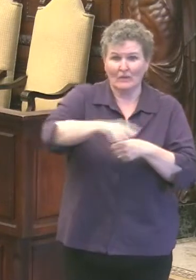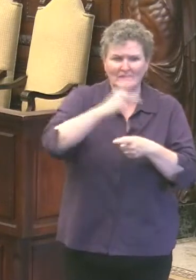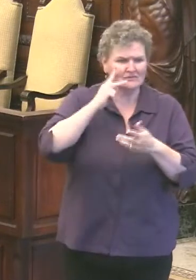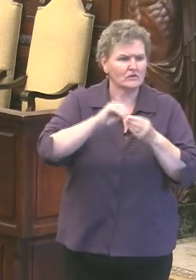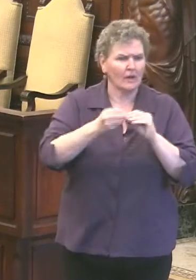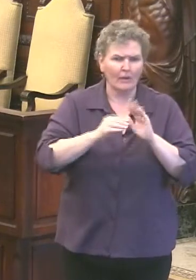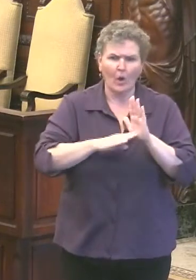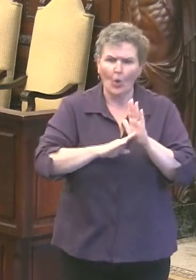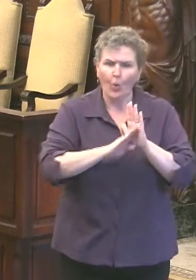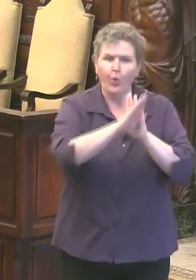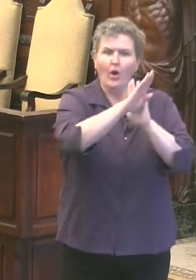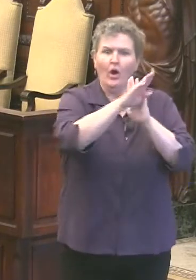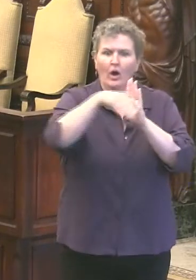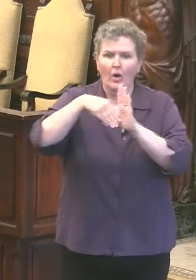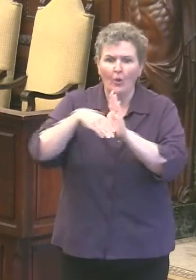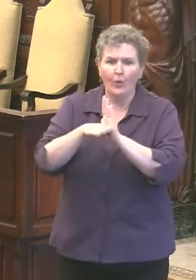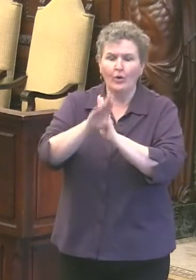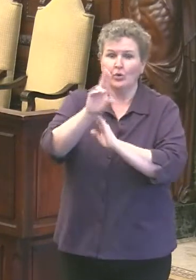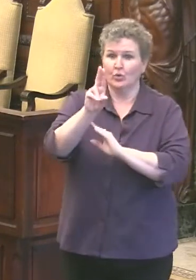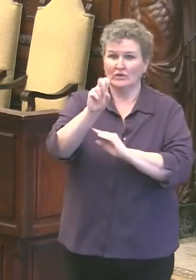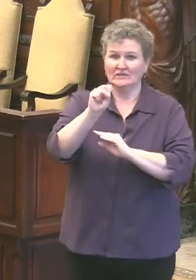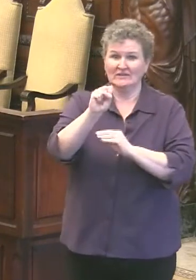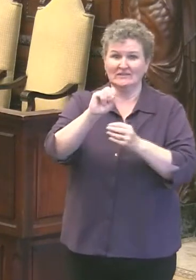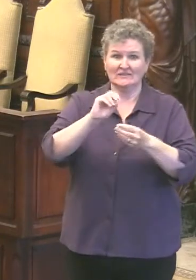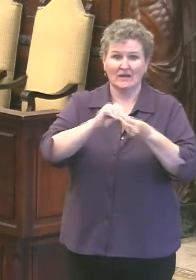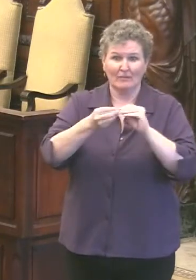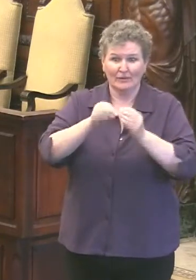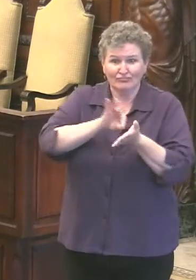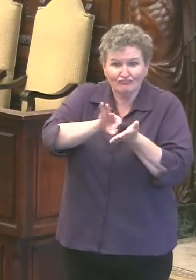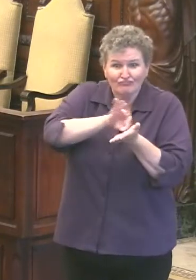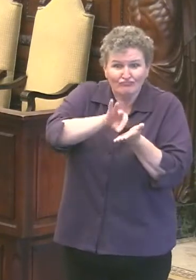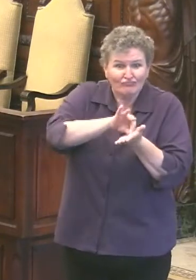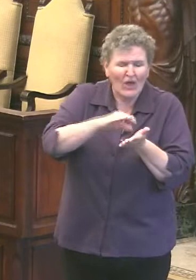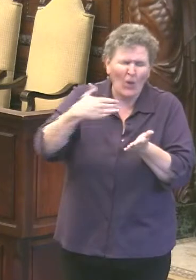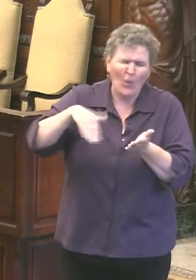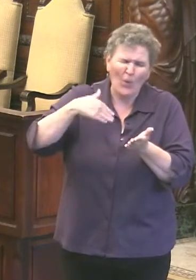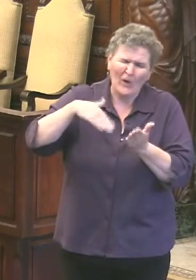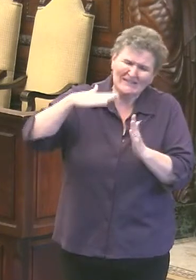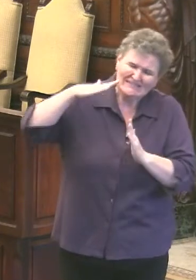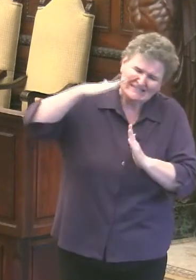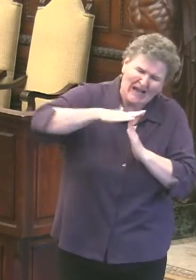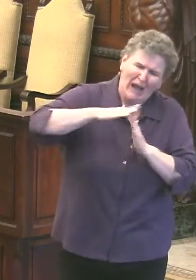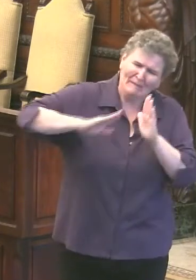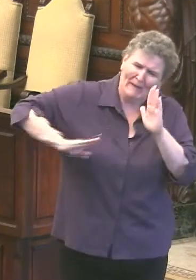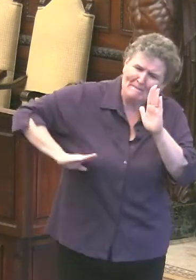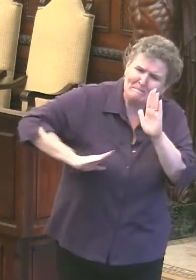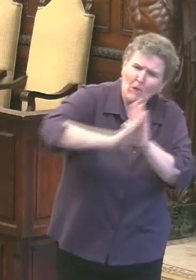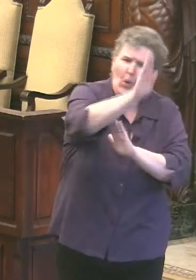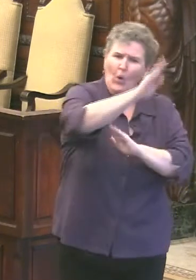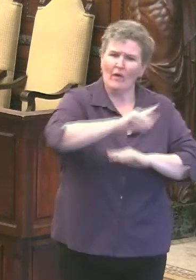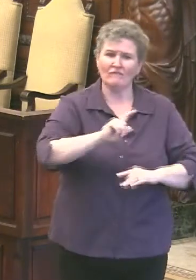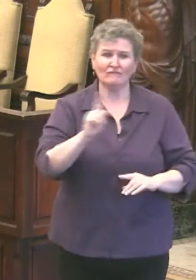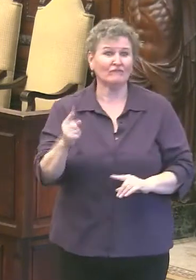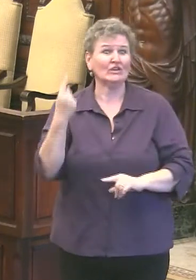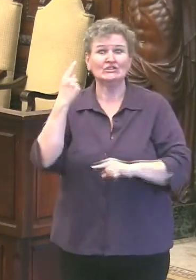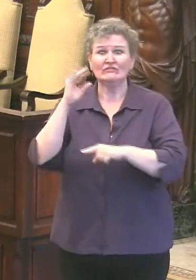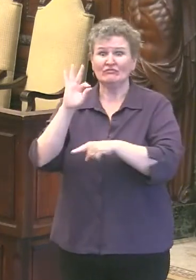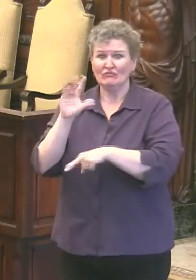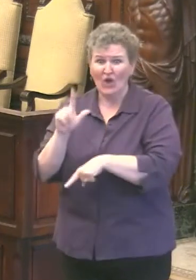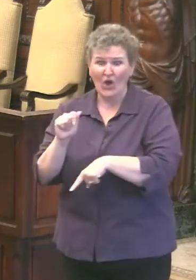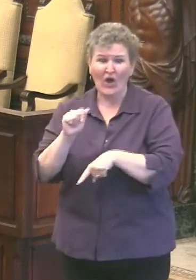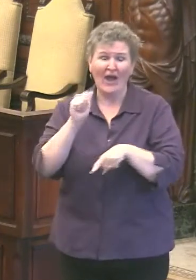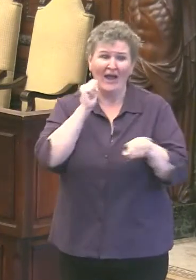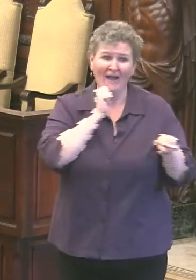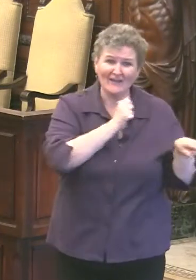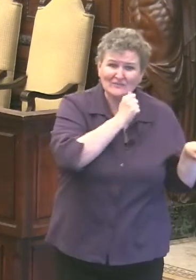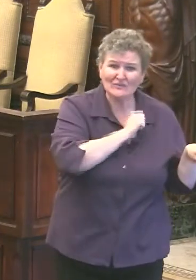epidemic. U.S. case counts are continuing to hit all-time highs, particularly severe in Florida and Arizona and Texas.